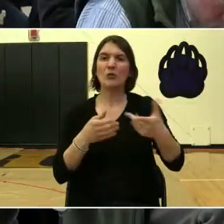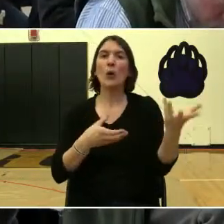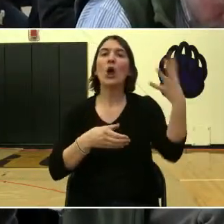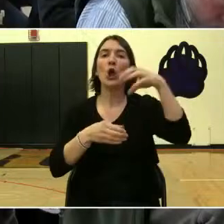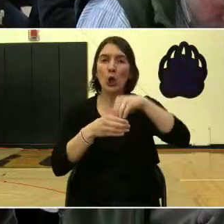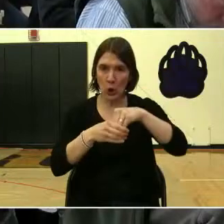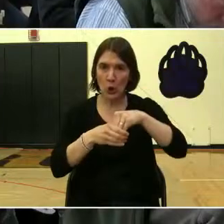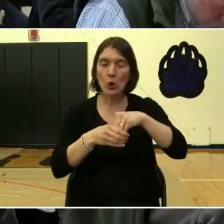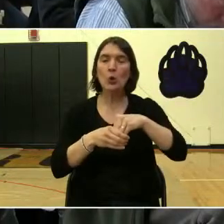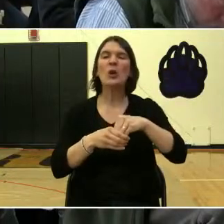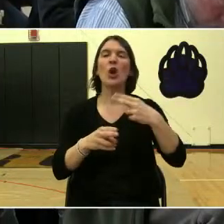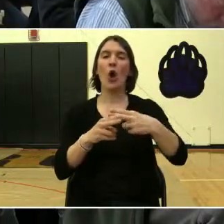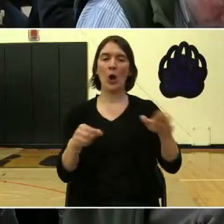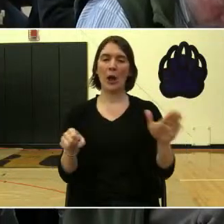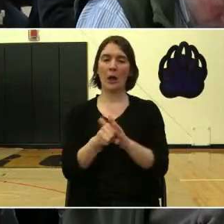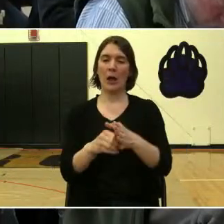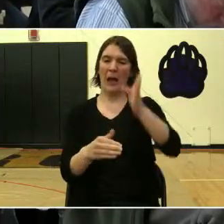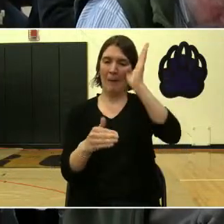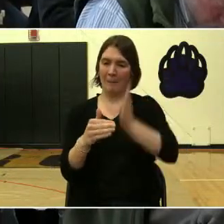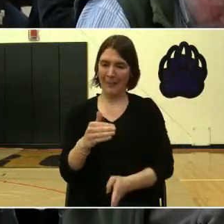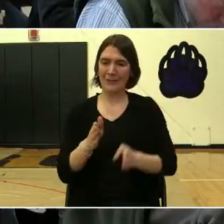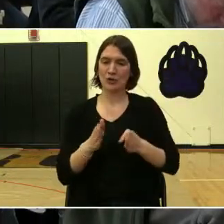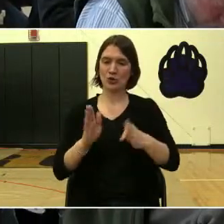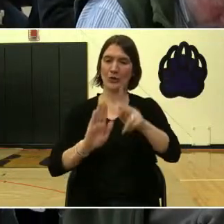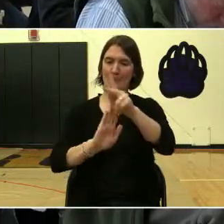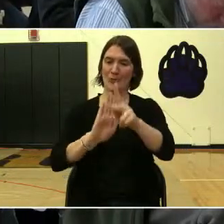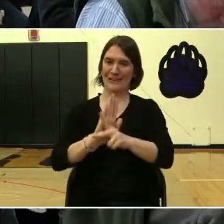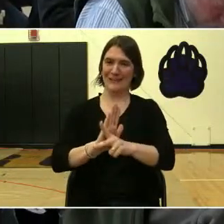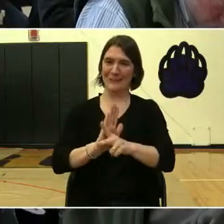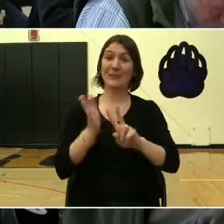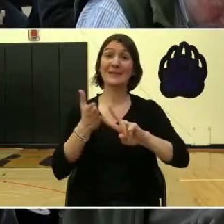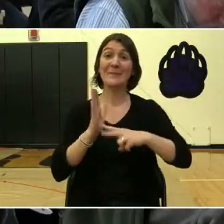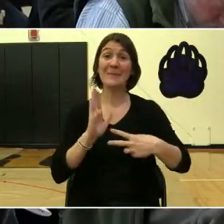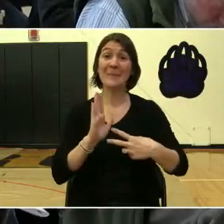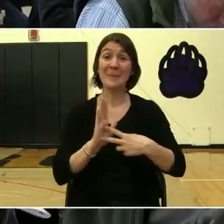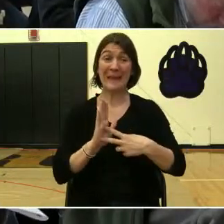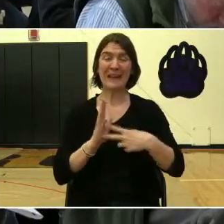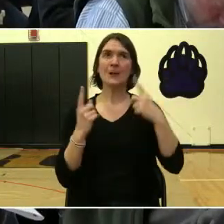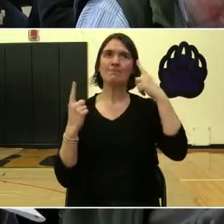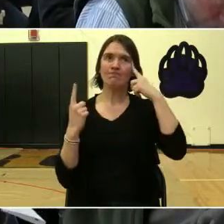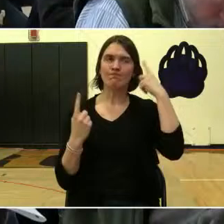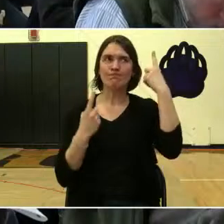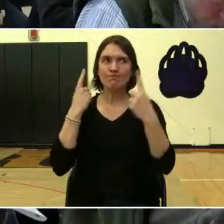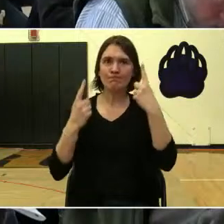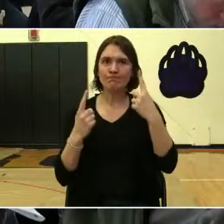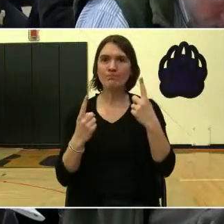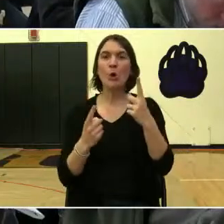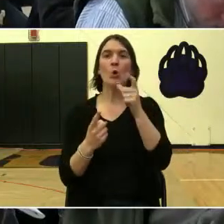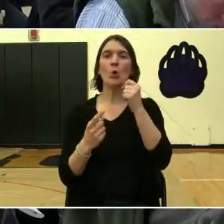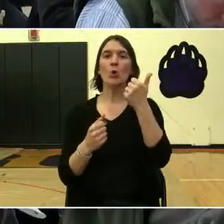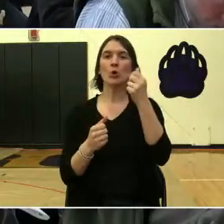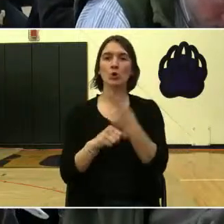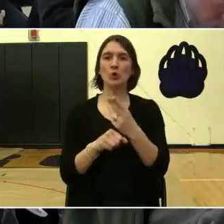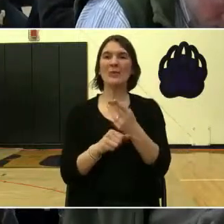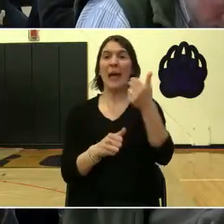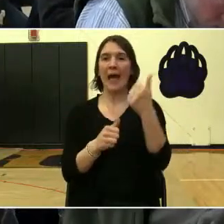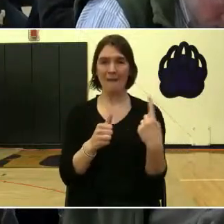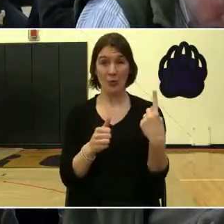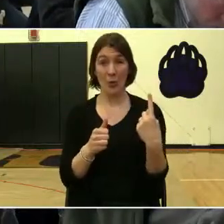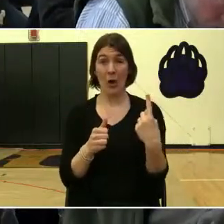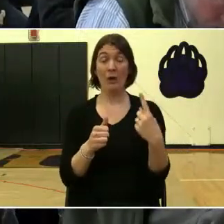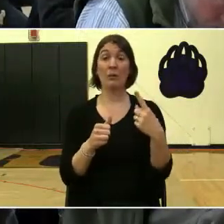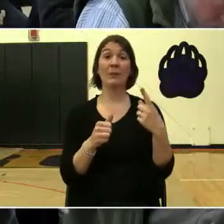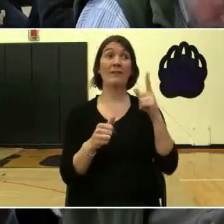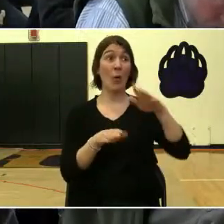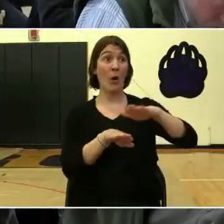streets principles in it complete streets principles meaning that you need to think about every user of the transportation system so in